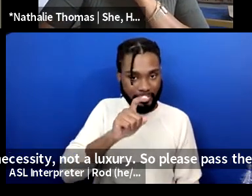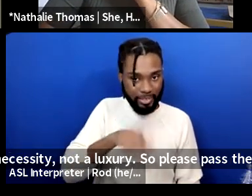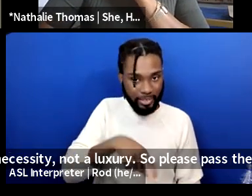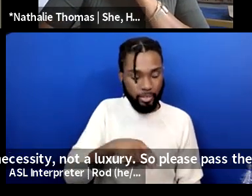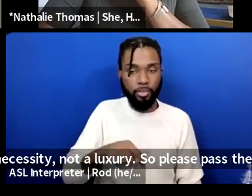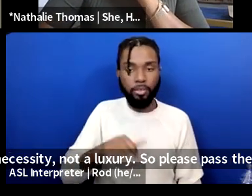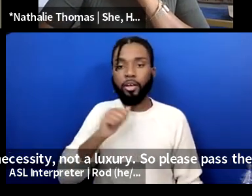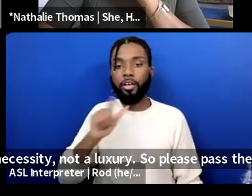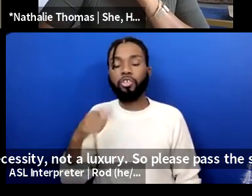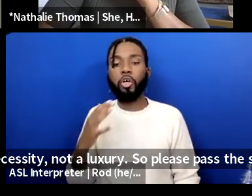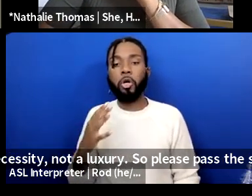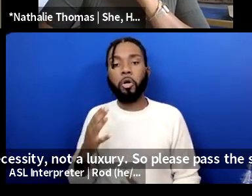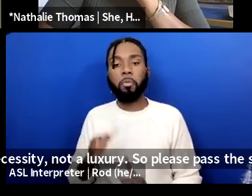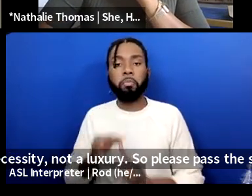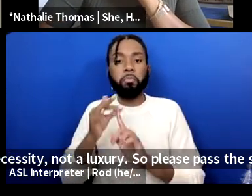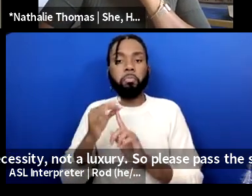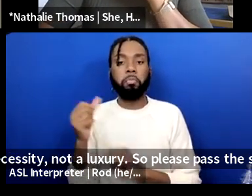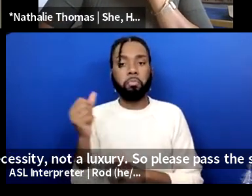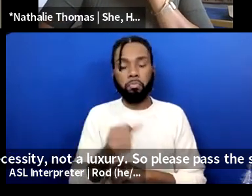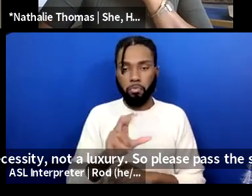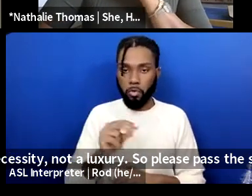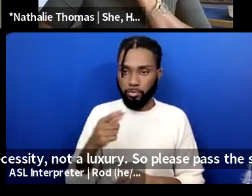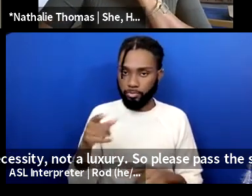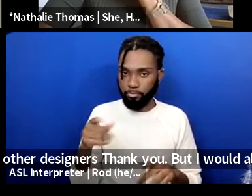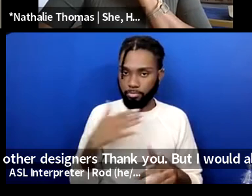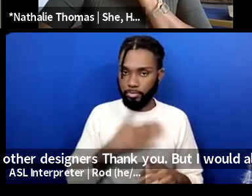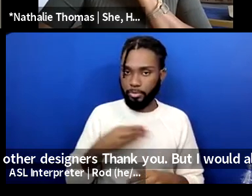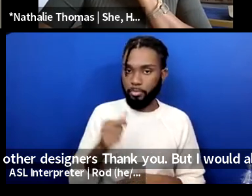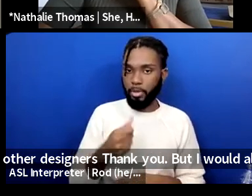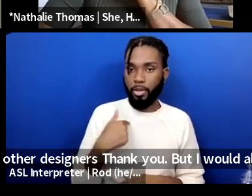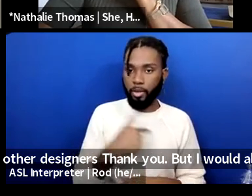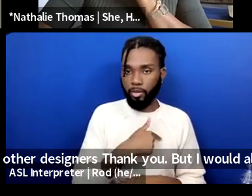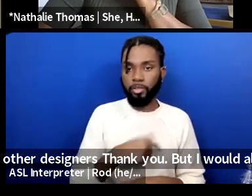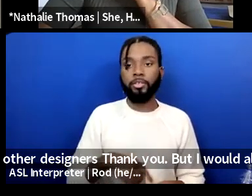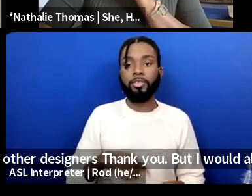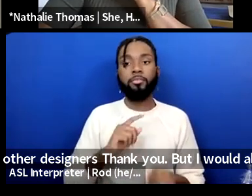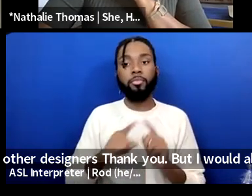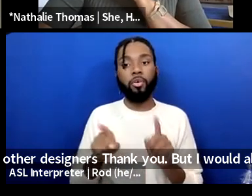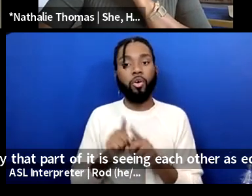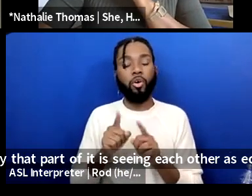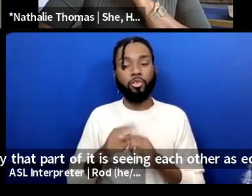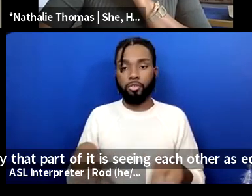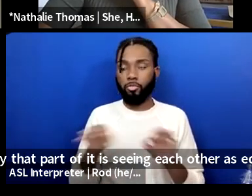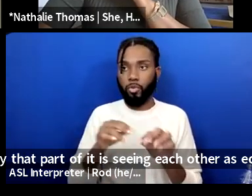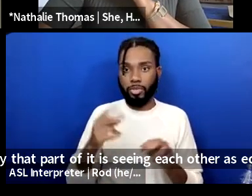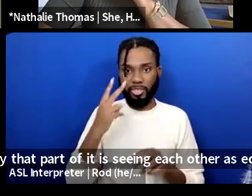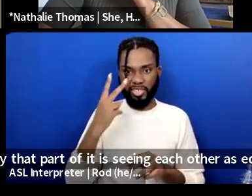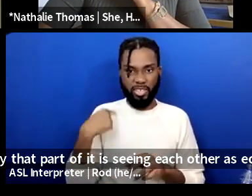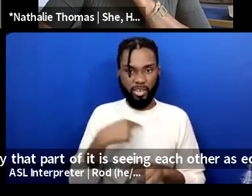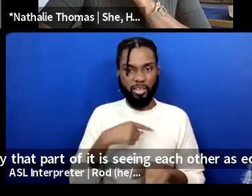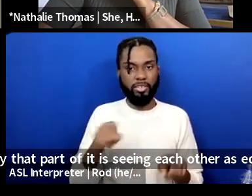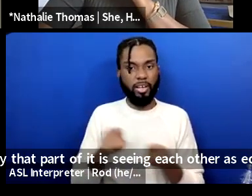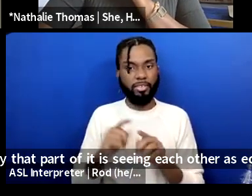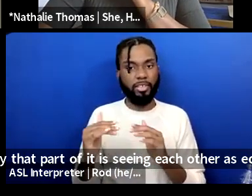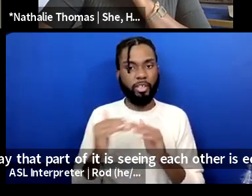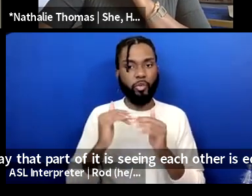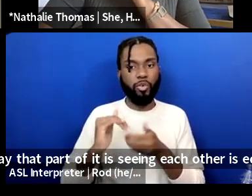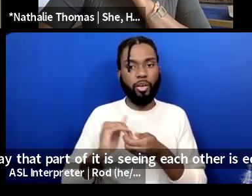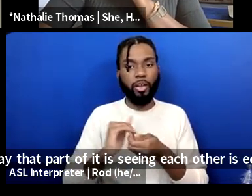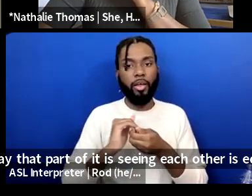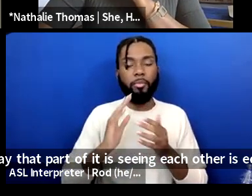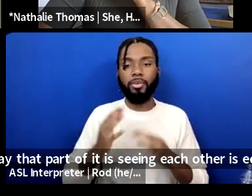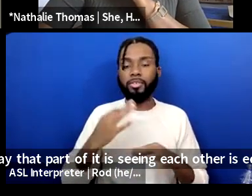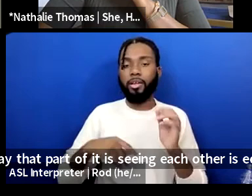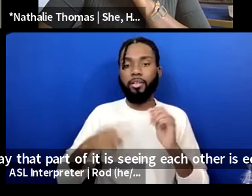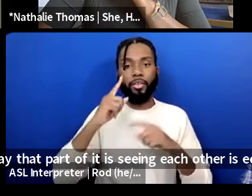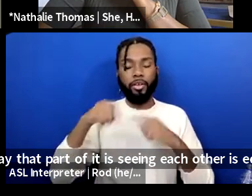you. But I would also say that part of it is seeing each other as equal collaborators and not necessarily thinking of it in the pyramid